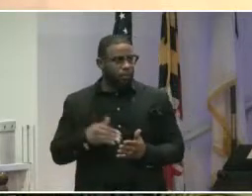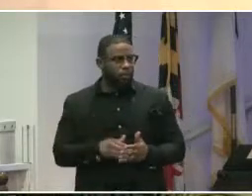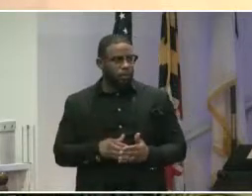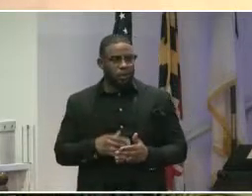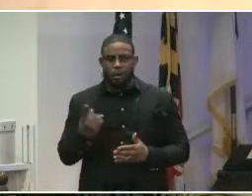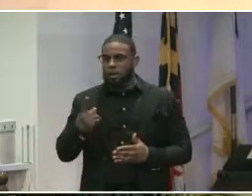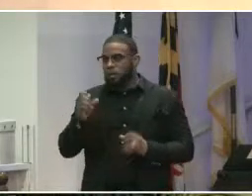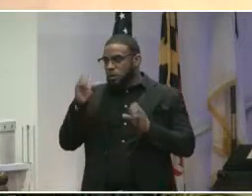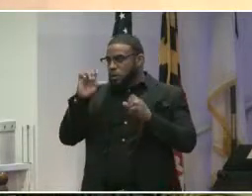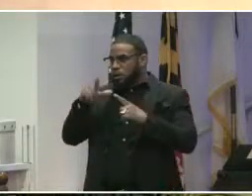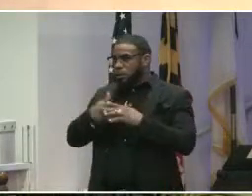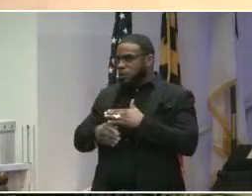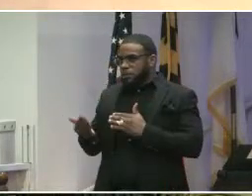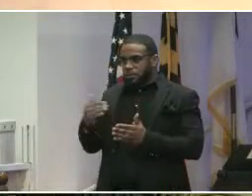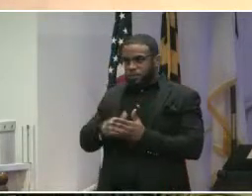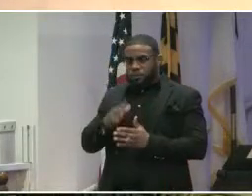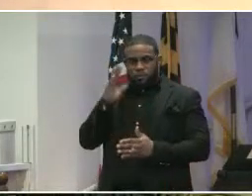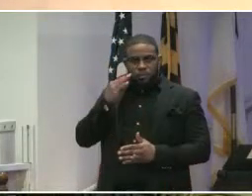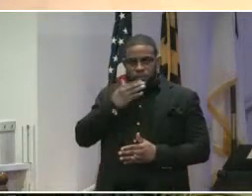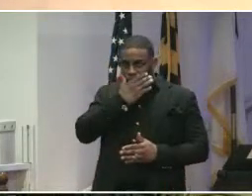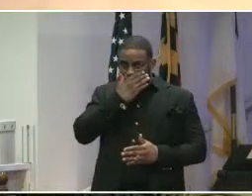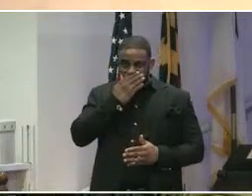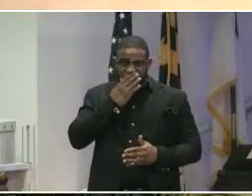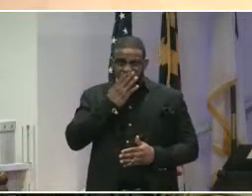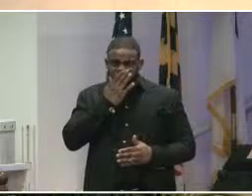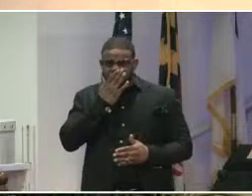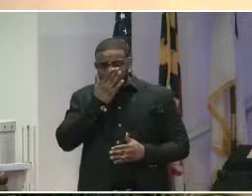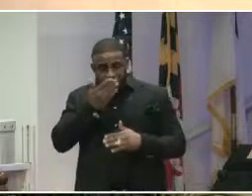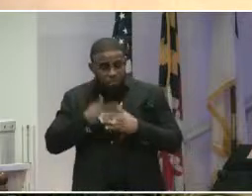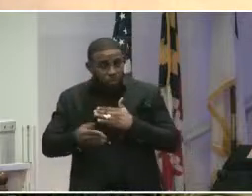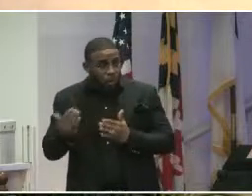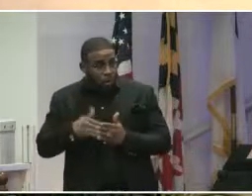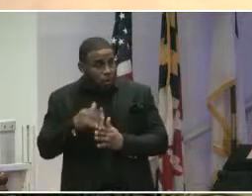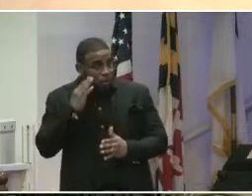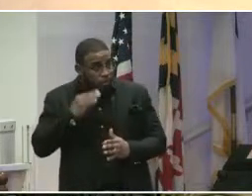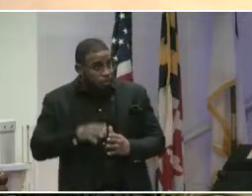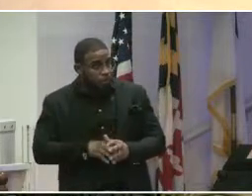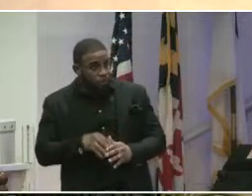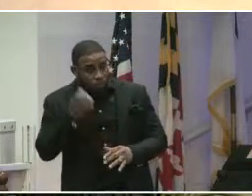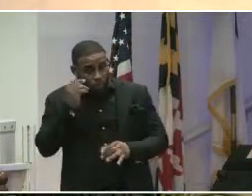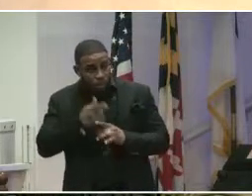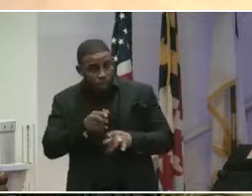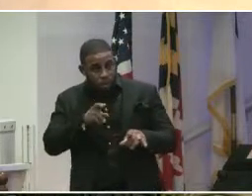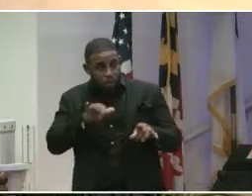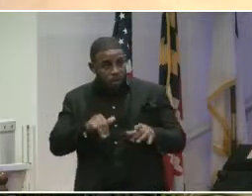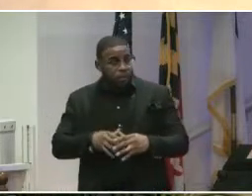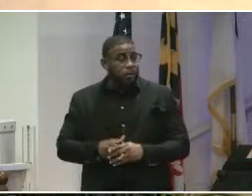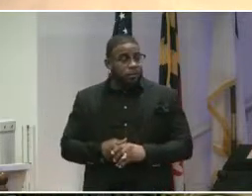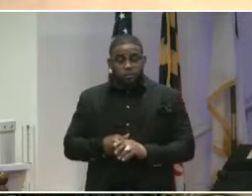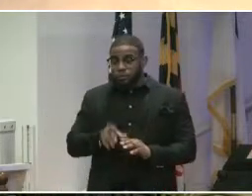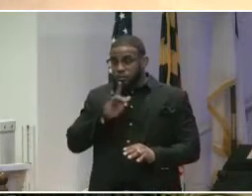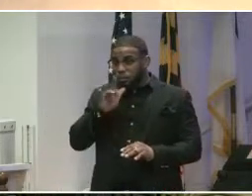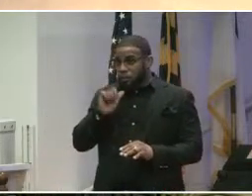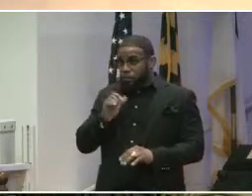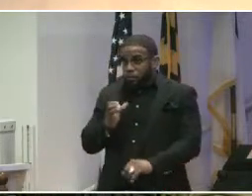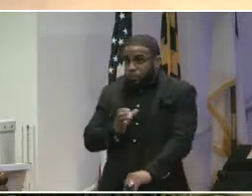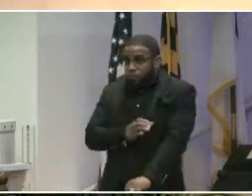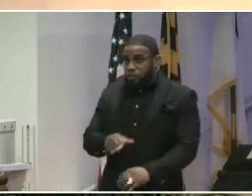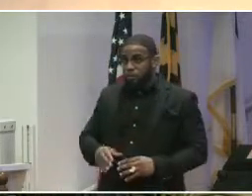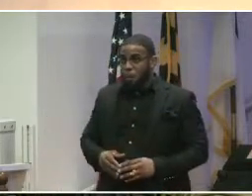There's something amazing about the born-again experience. In the born-again experience, Brother Harry Dunn, you really have the